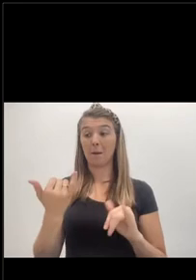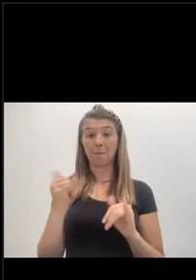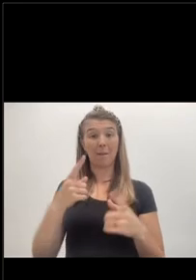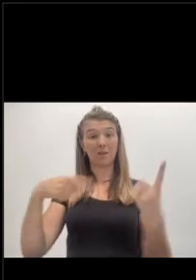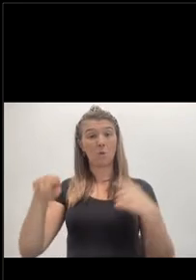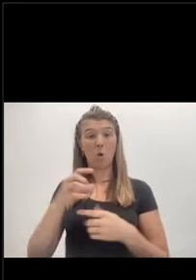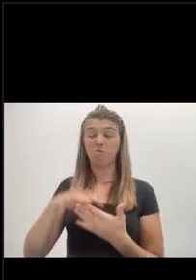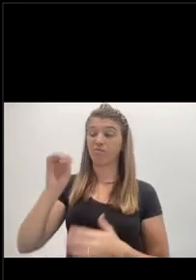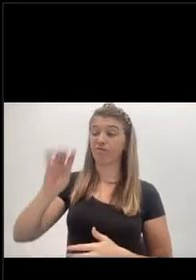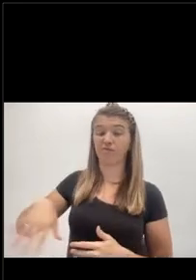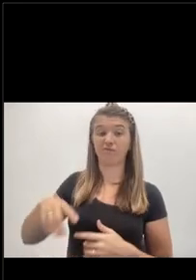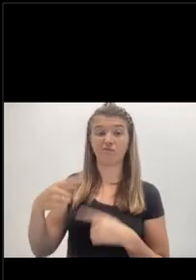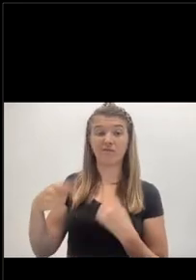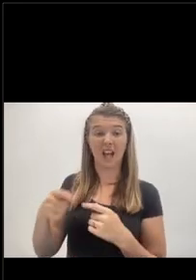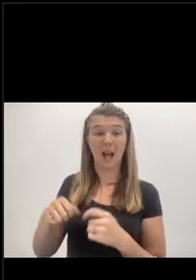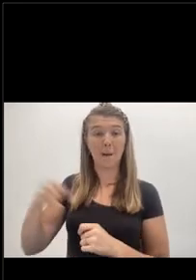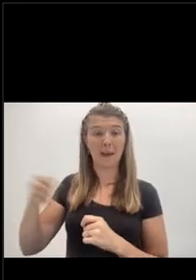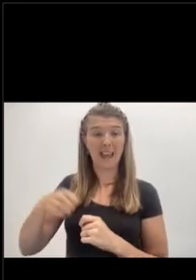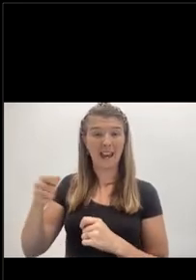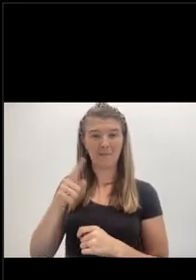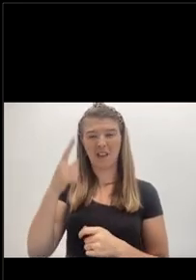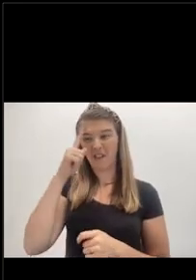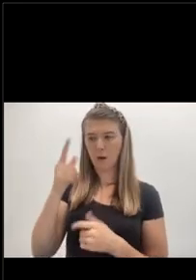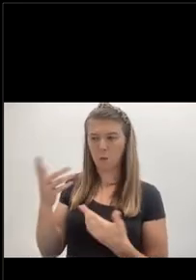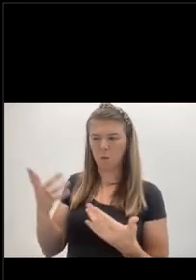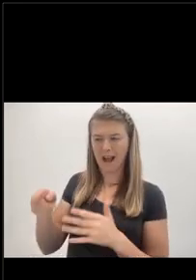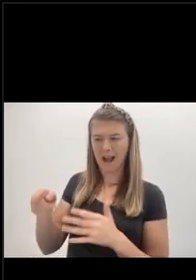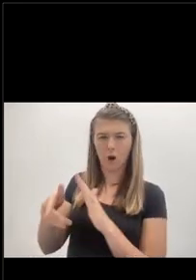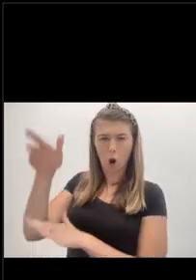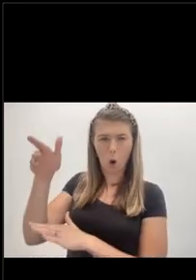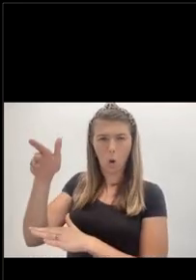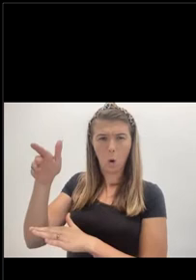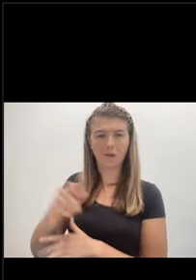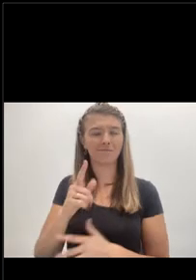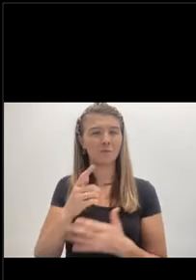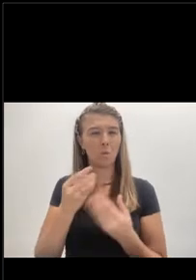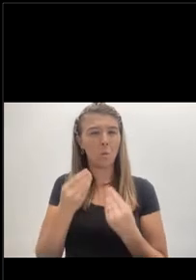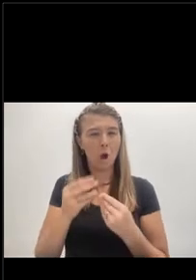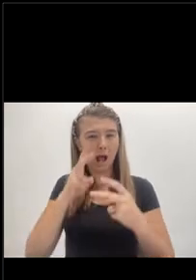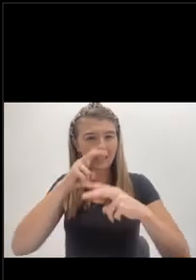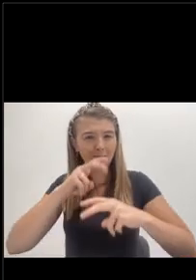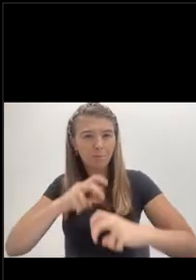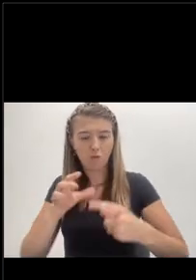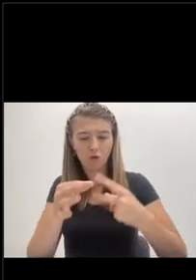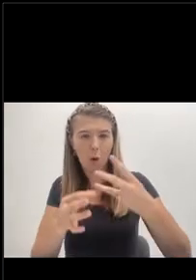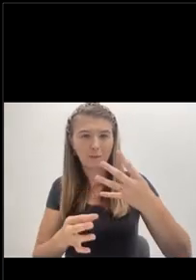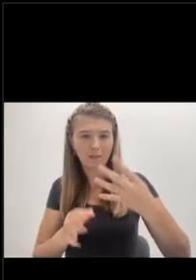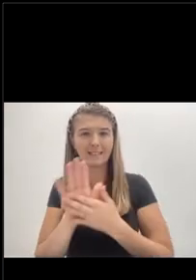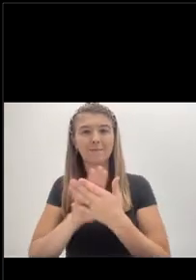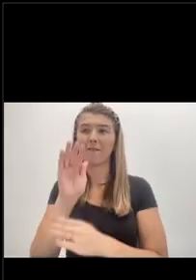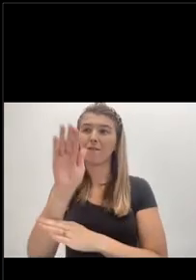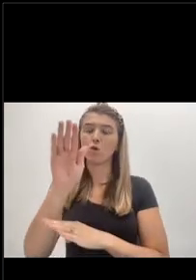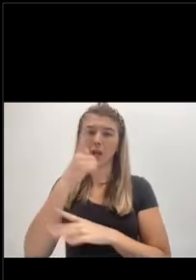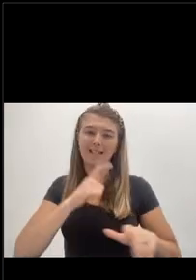infrastructure, but it's worth exploring the options for the best way to retain value in plastics and design a future system to be as sustainable as